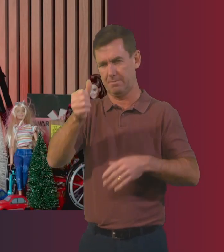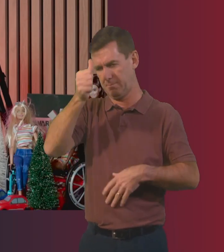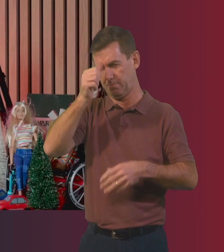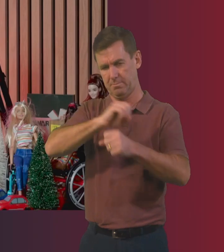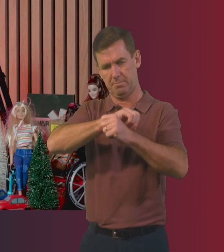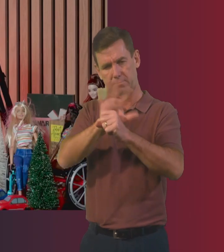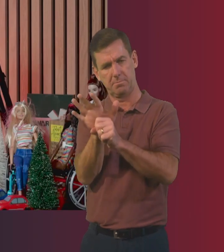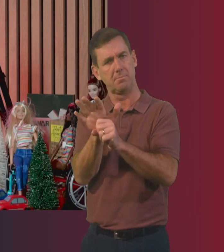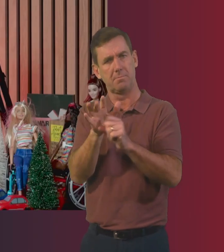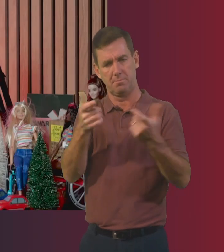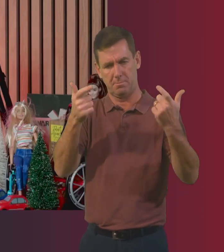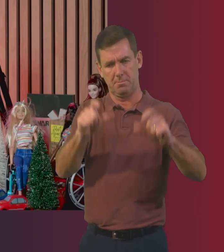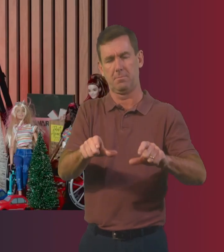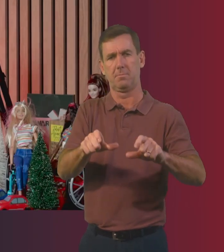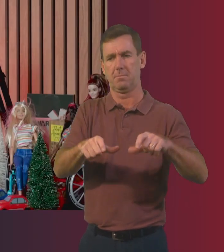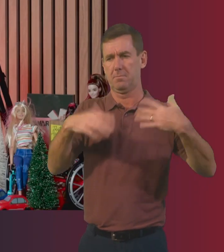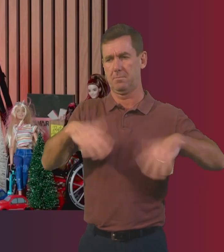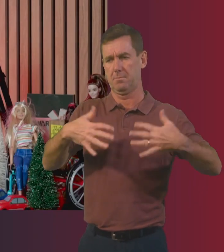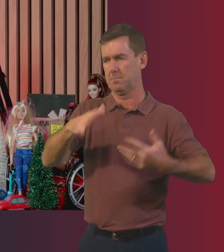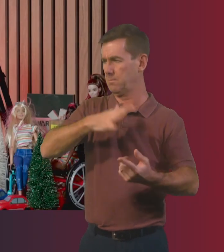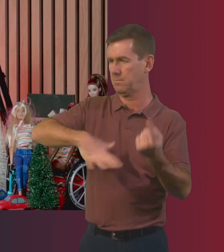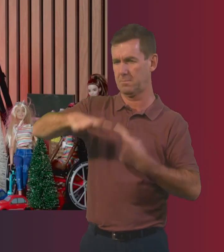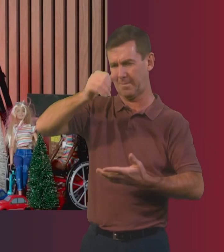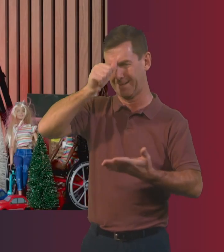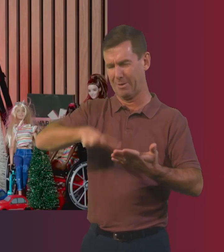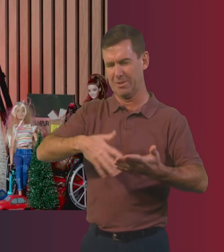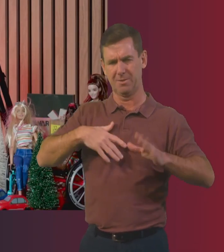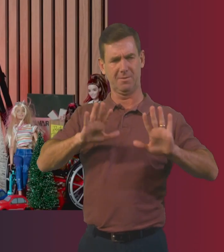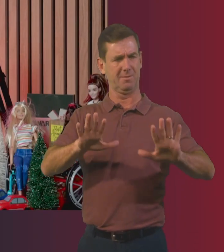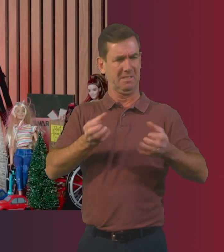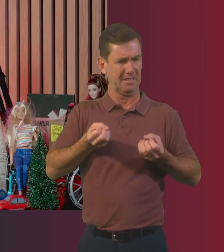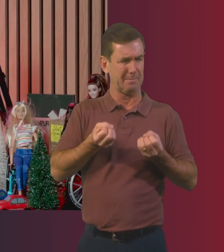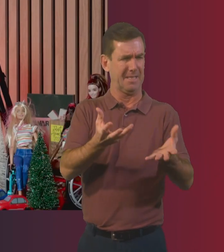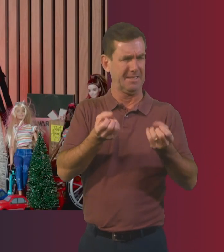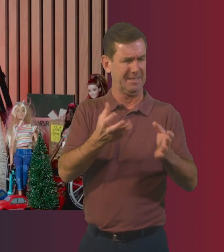was something that we all took a step back and understood that,